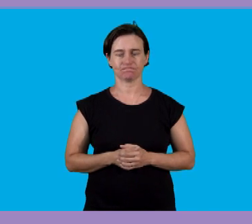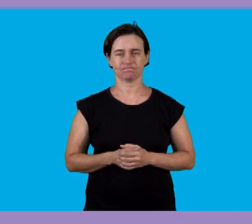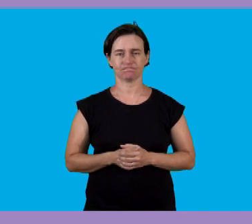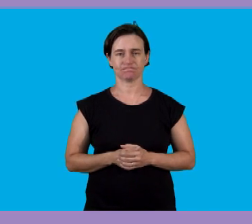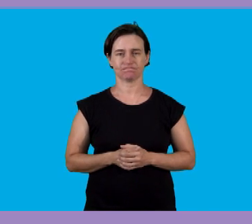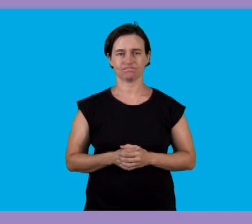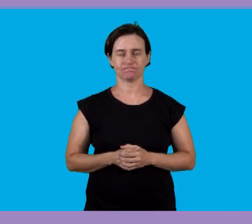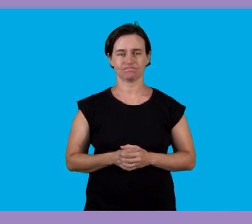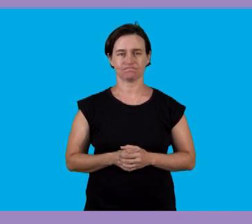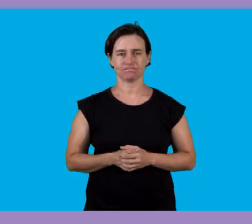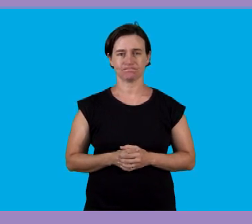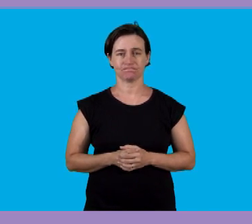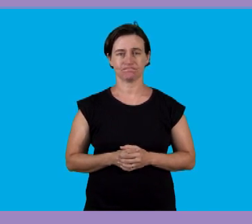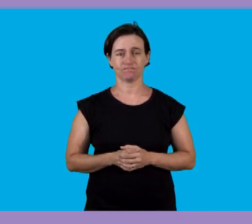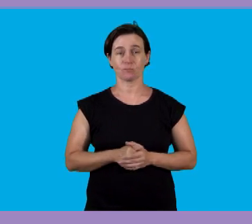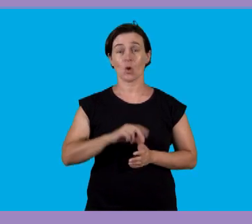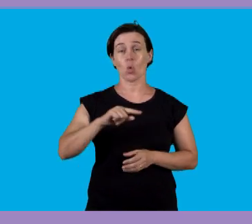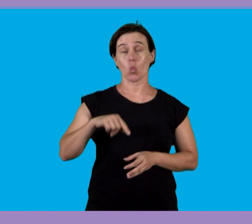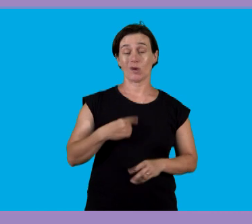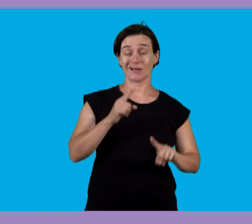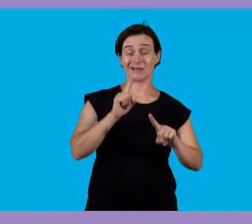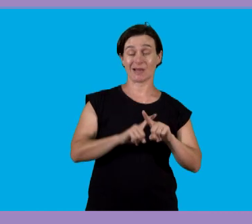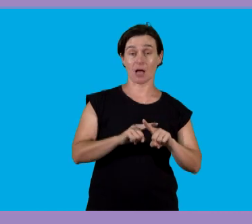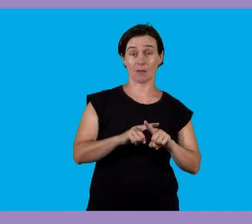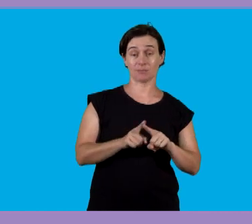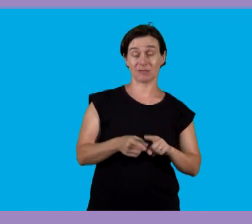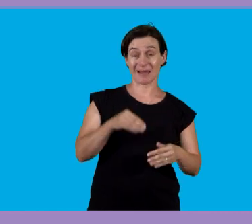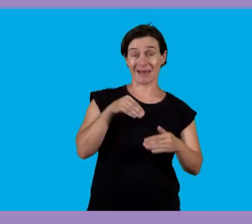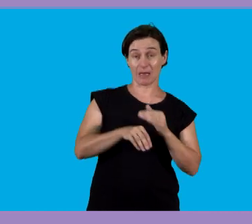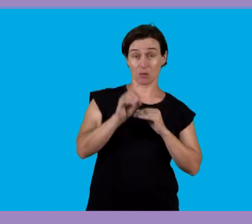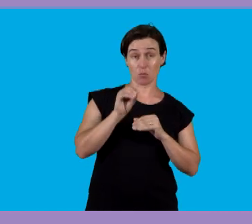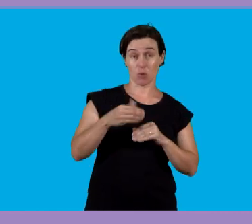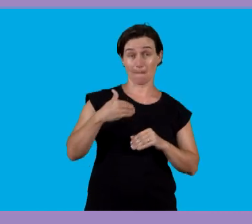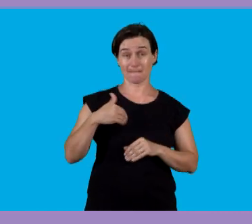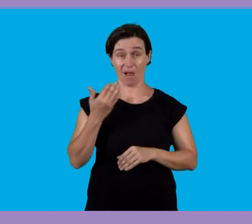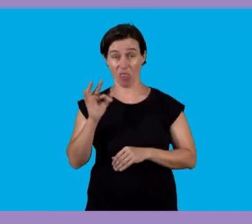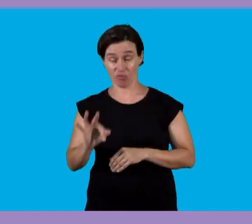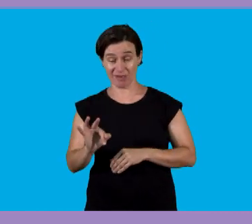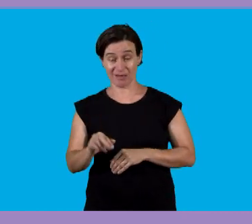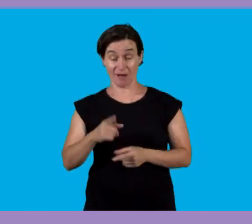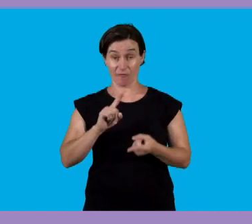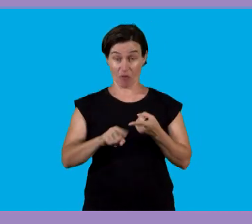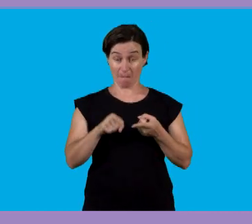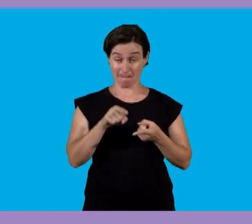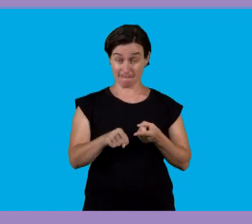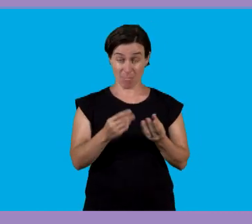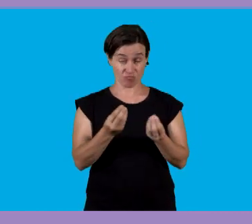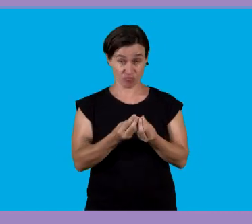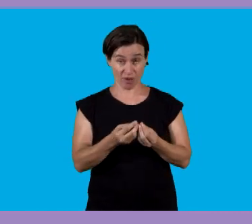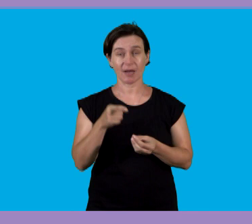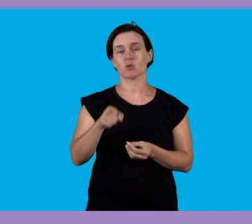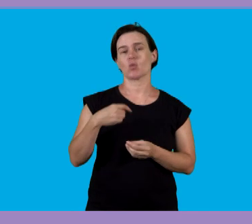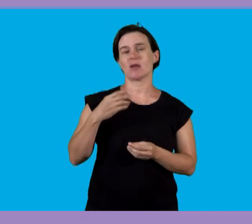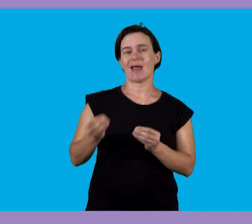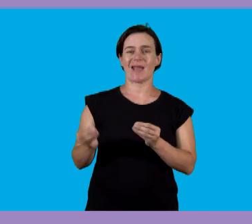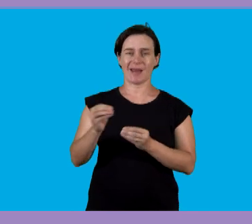output, we are going to multiply the input by 3, and then from that product or